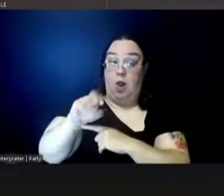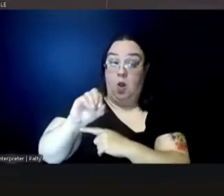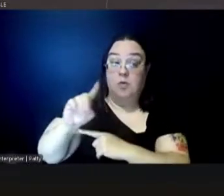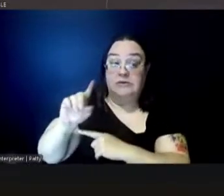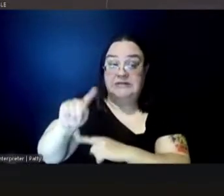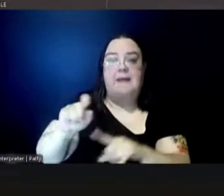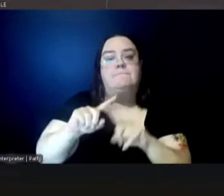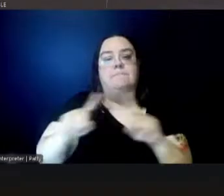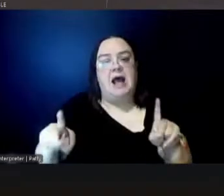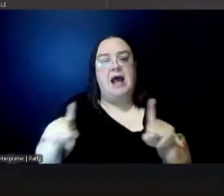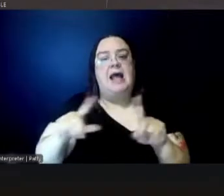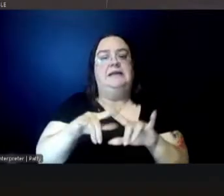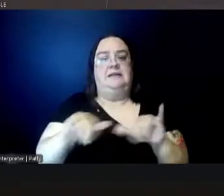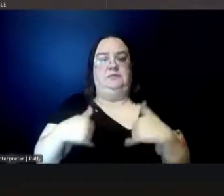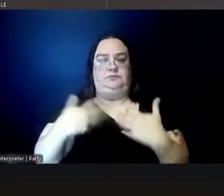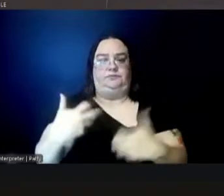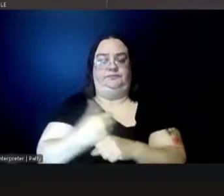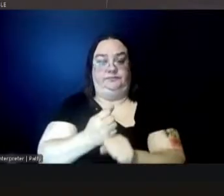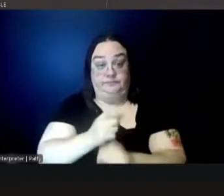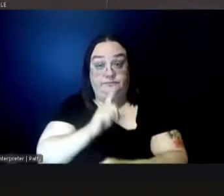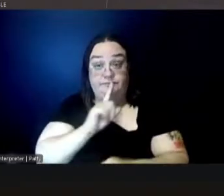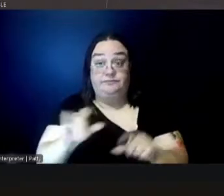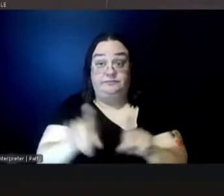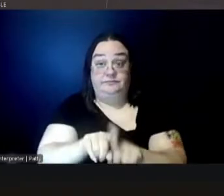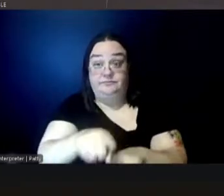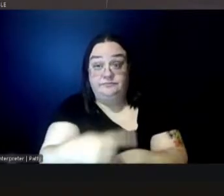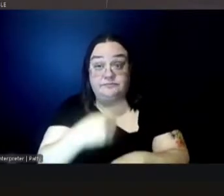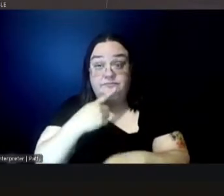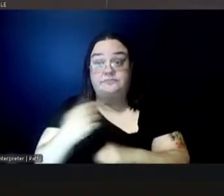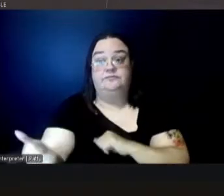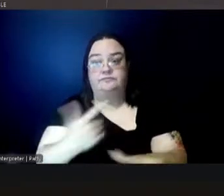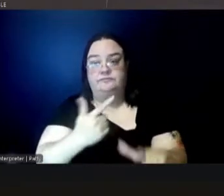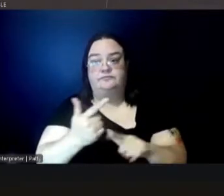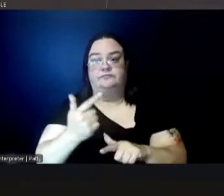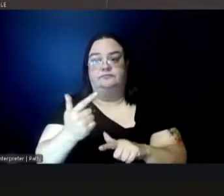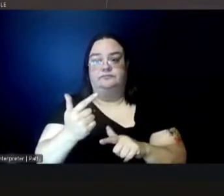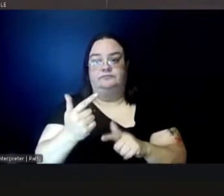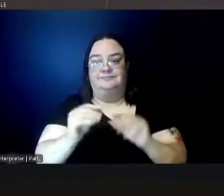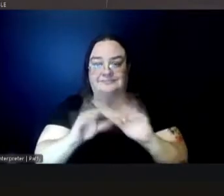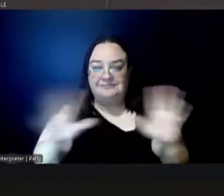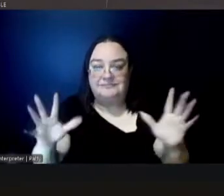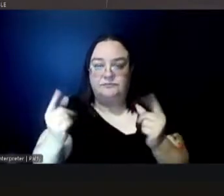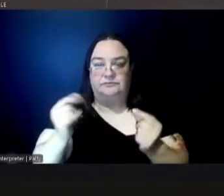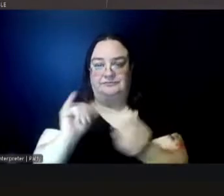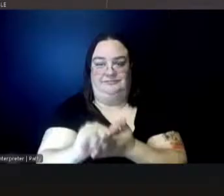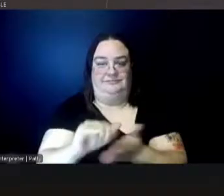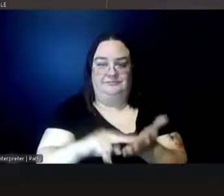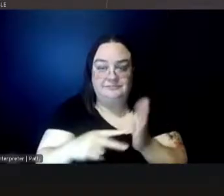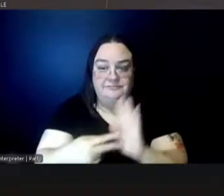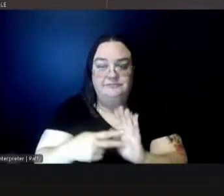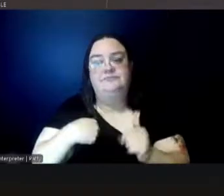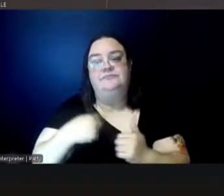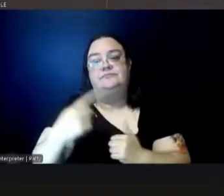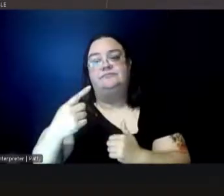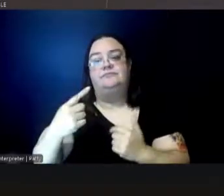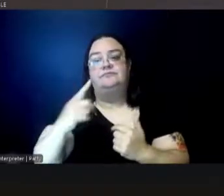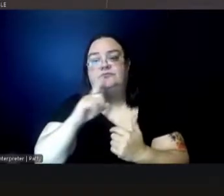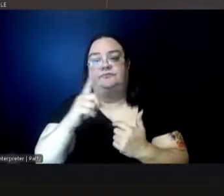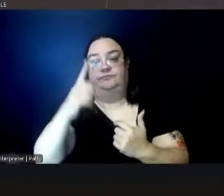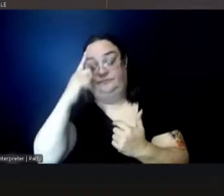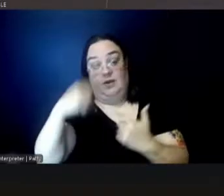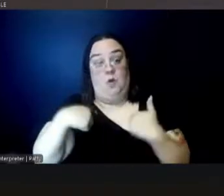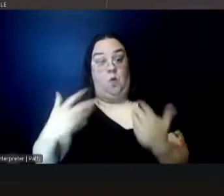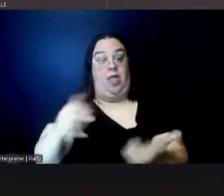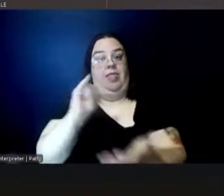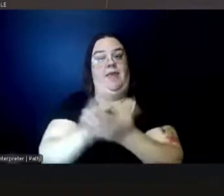want to make sure that, as you said, we're all really clear on what that means. And I think I want that to mean